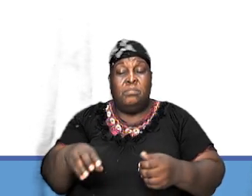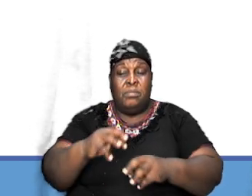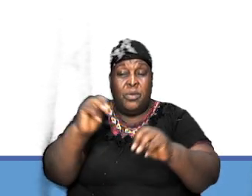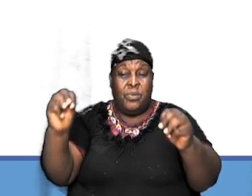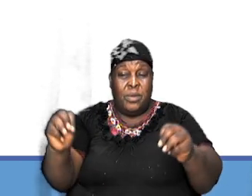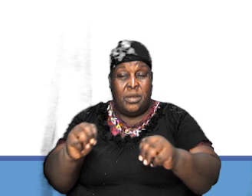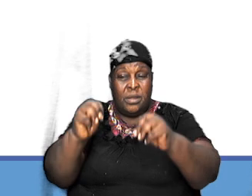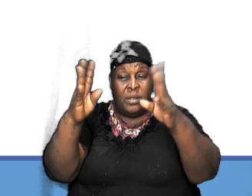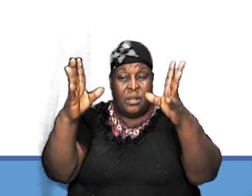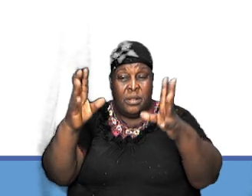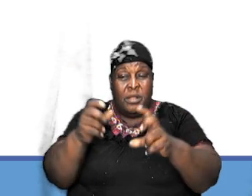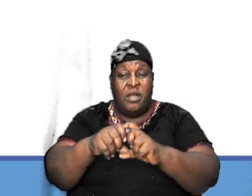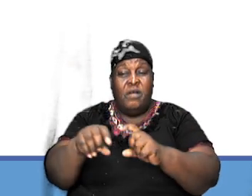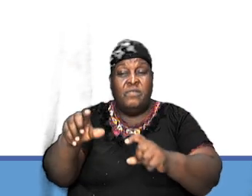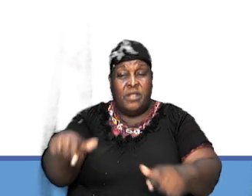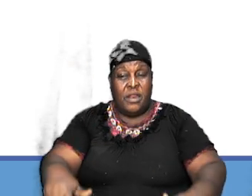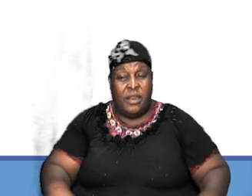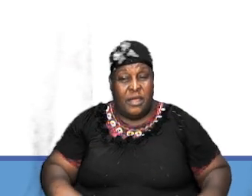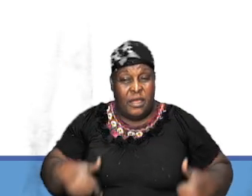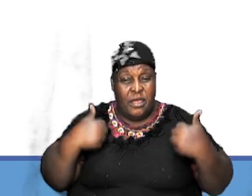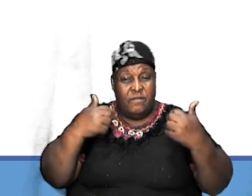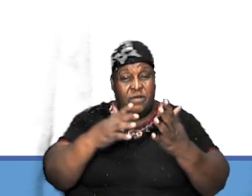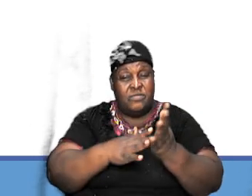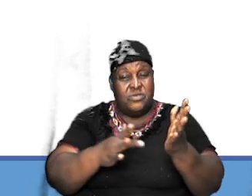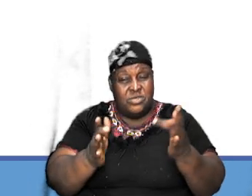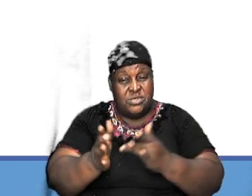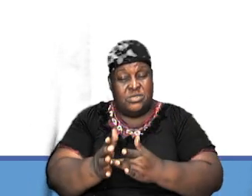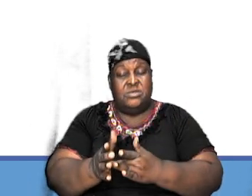So it's Mark wrote